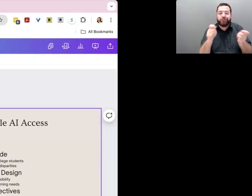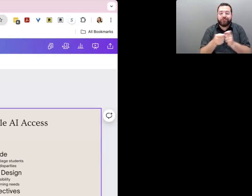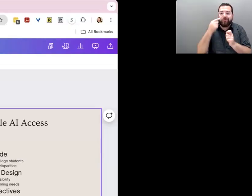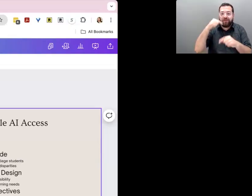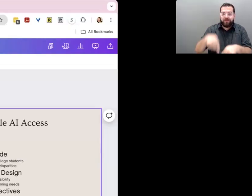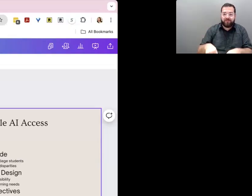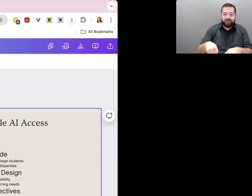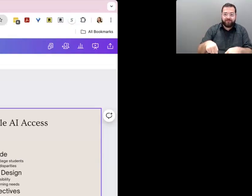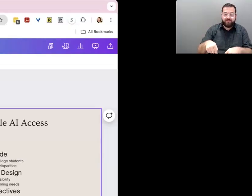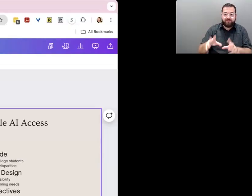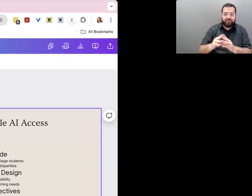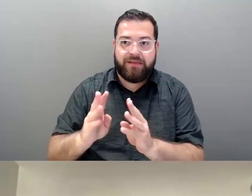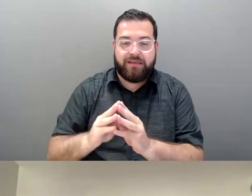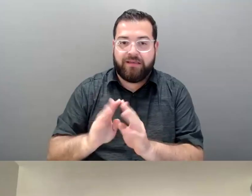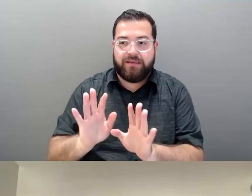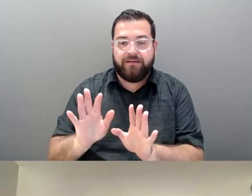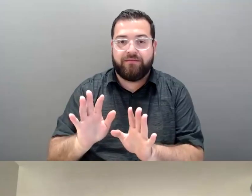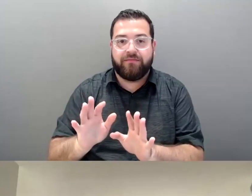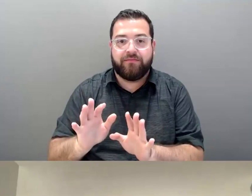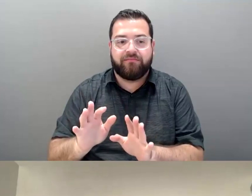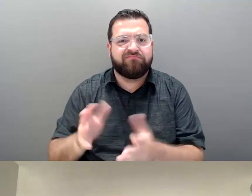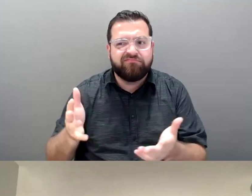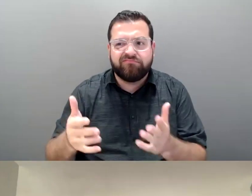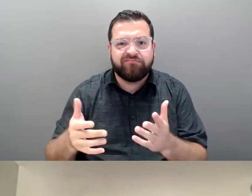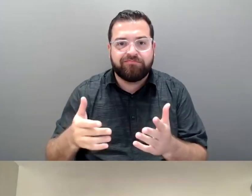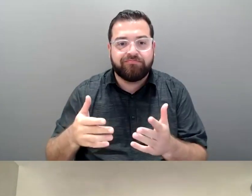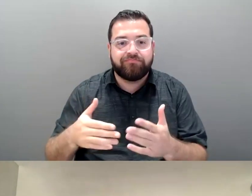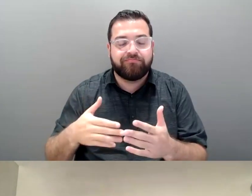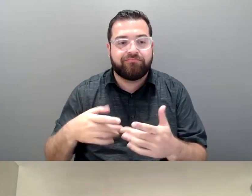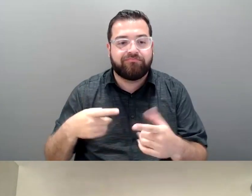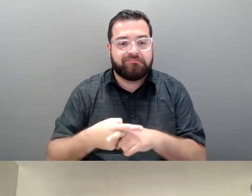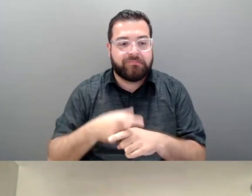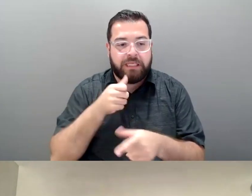presentation. Yeah, it's not letting me share. Let me try one more time.